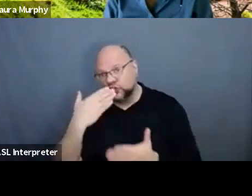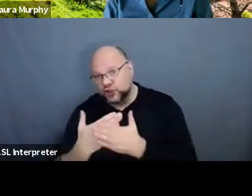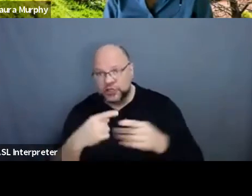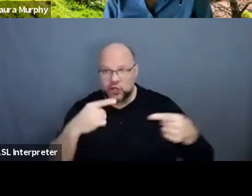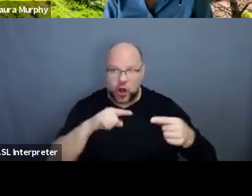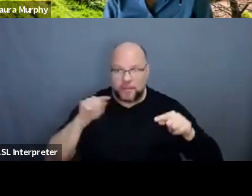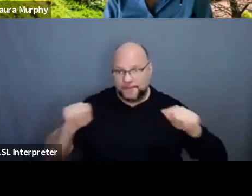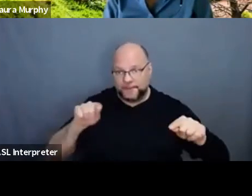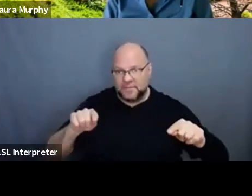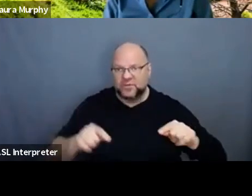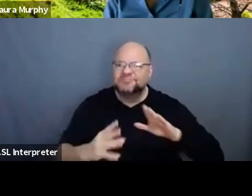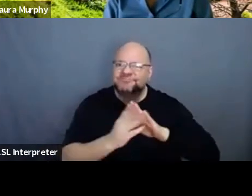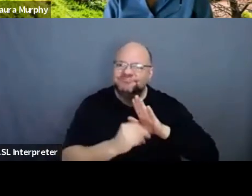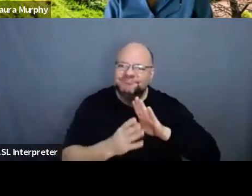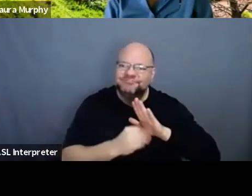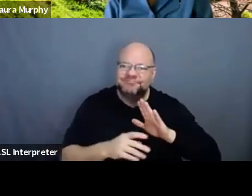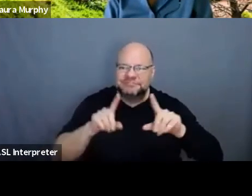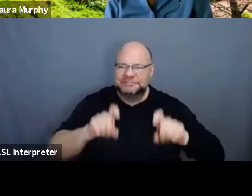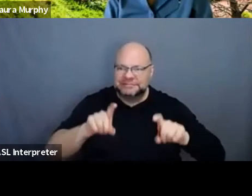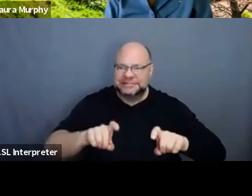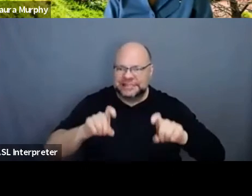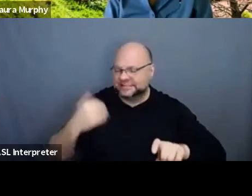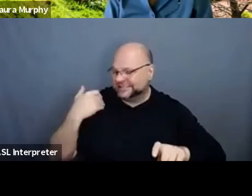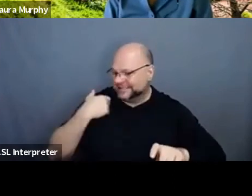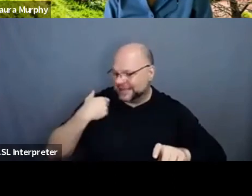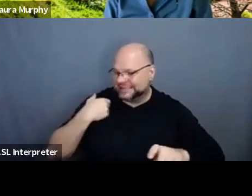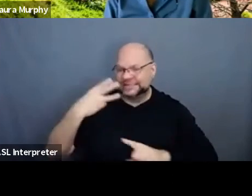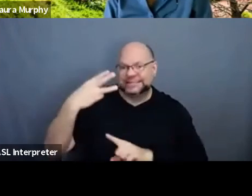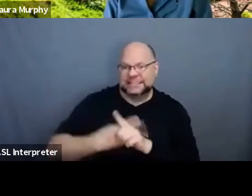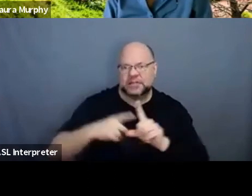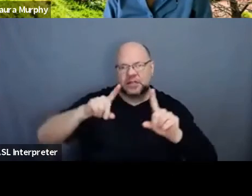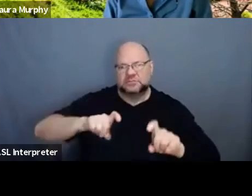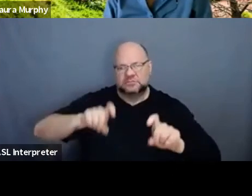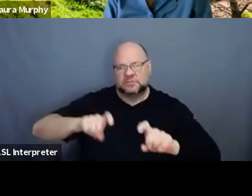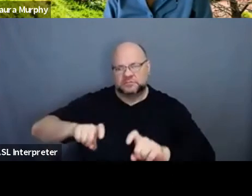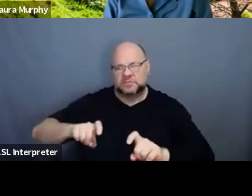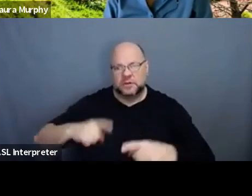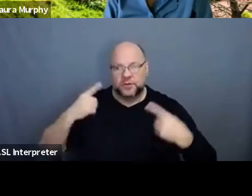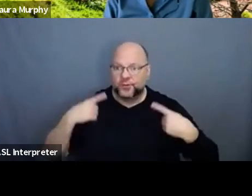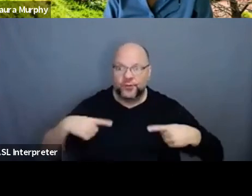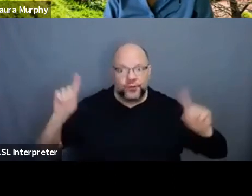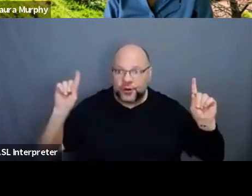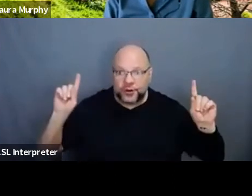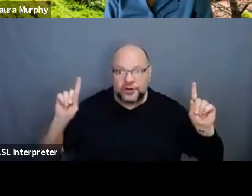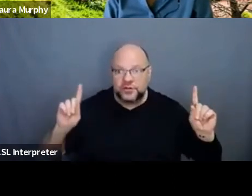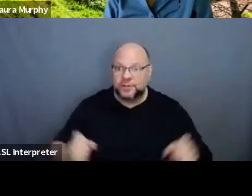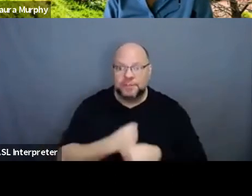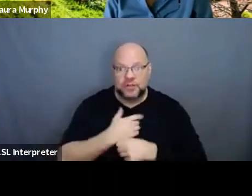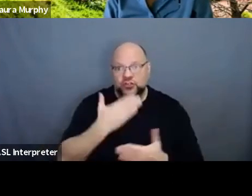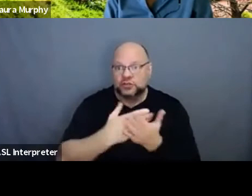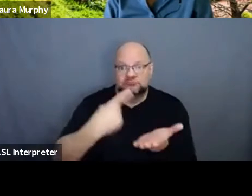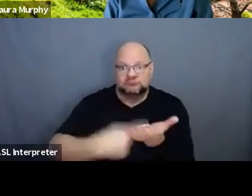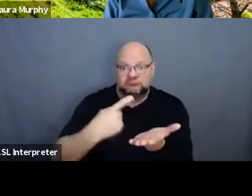We've prototyped this over the past 6 months. And it's really worked out to really generate some rich